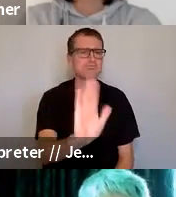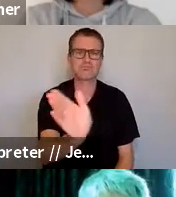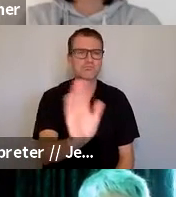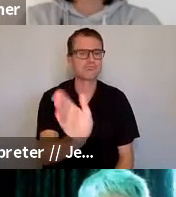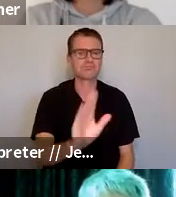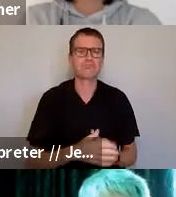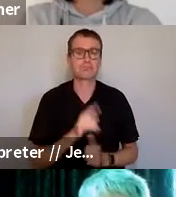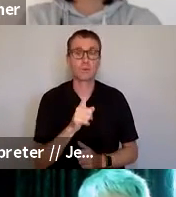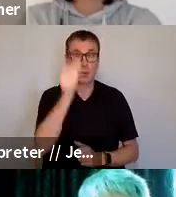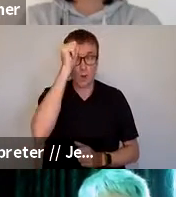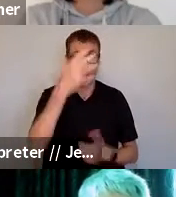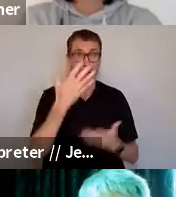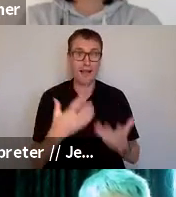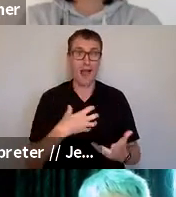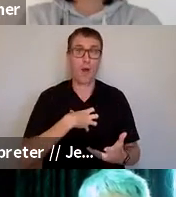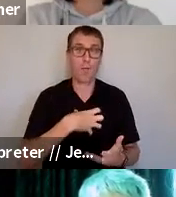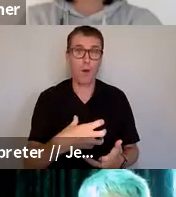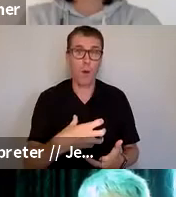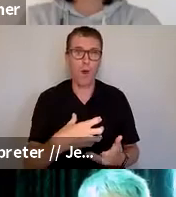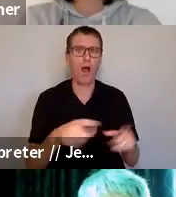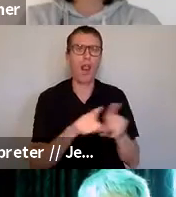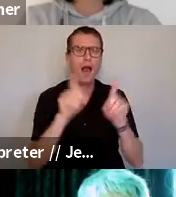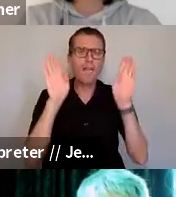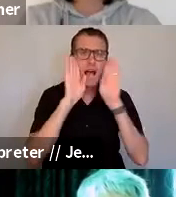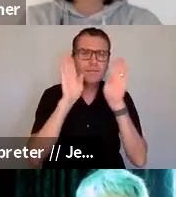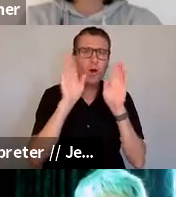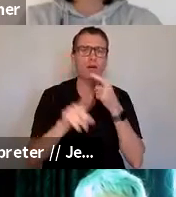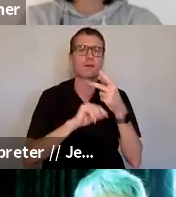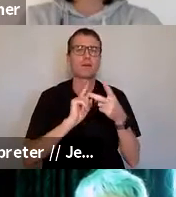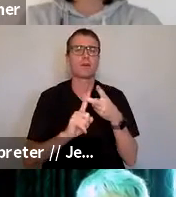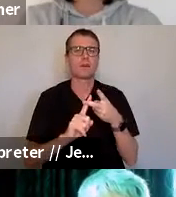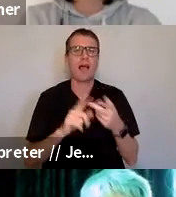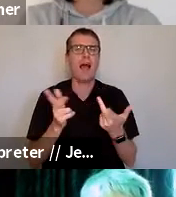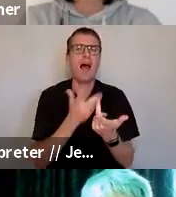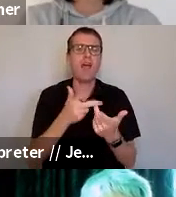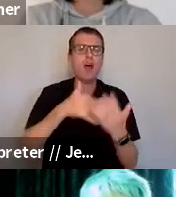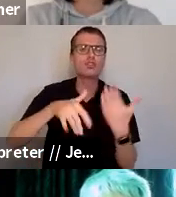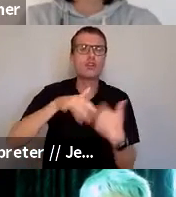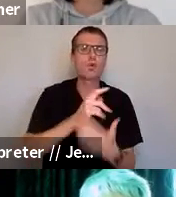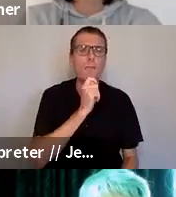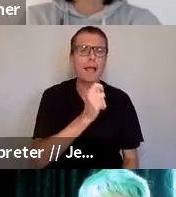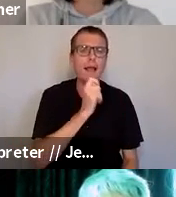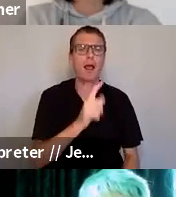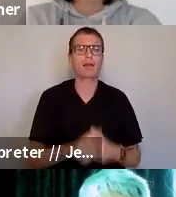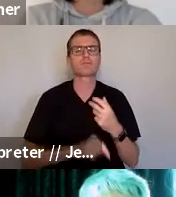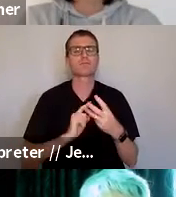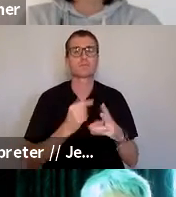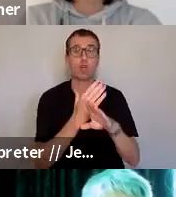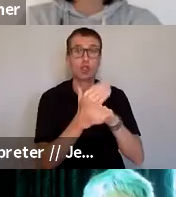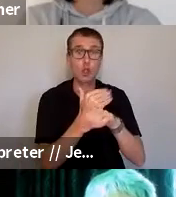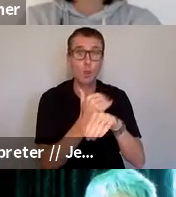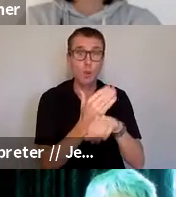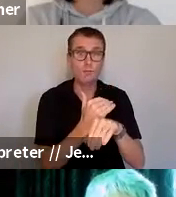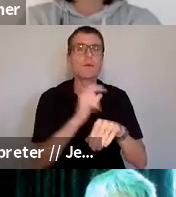social media and platforms like Zoom that we're on today, will be maintained to reach people